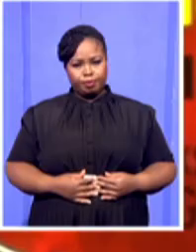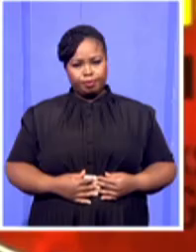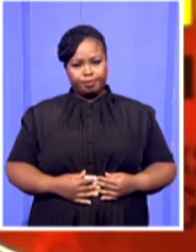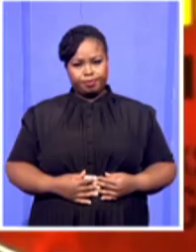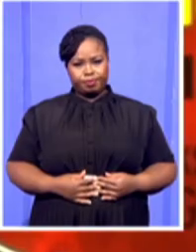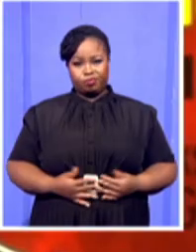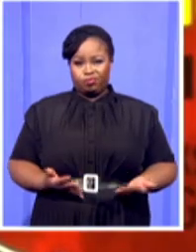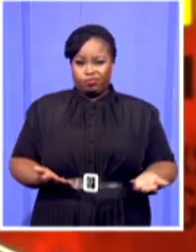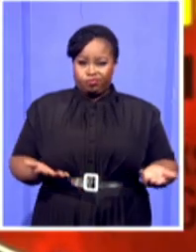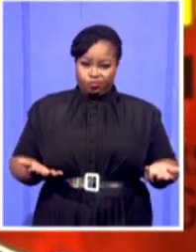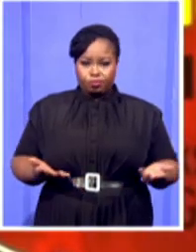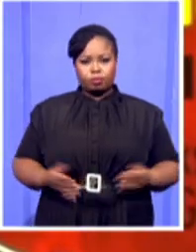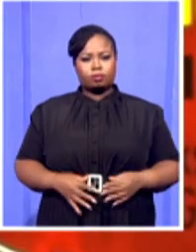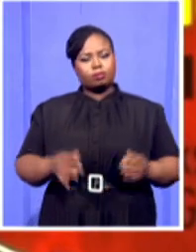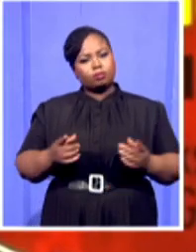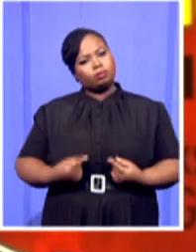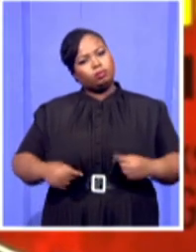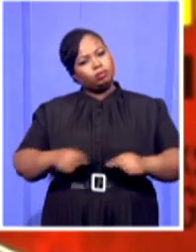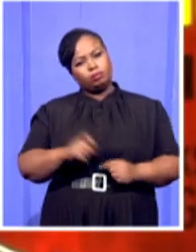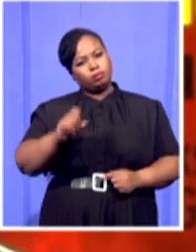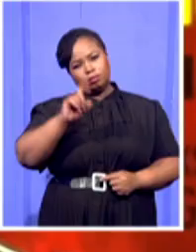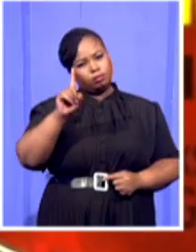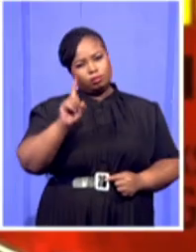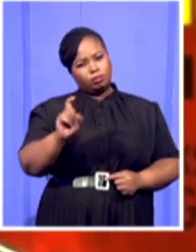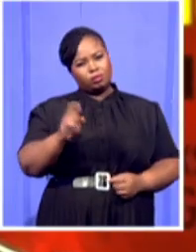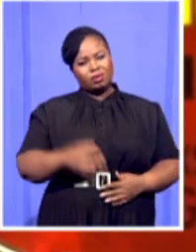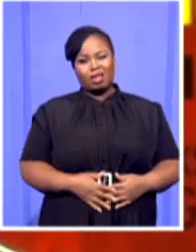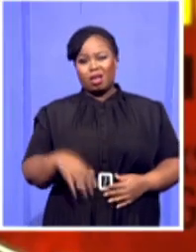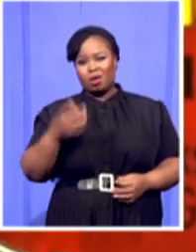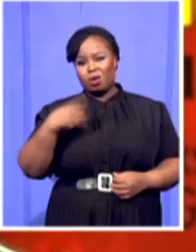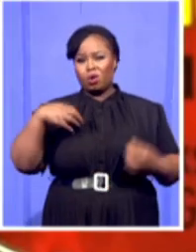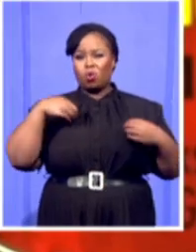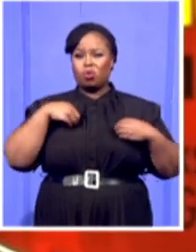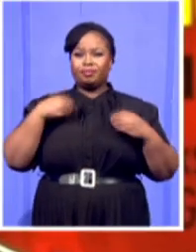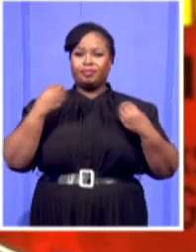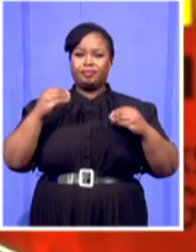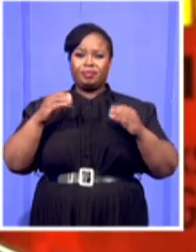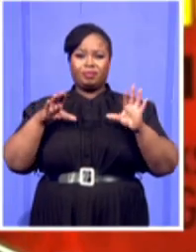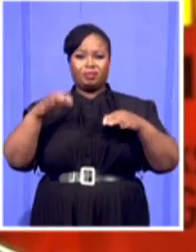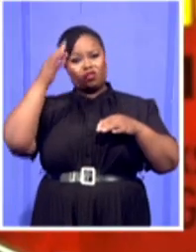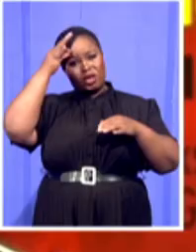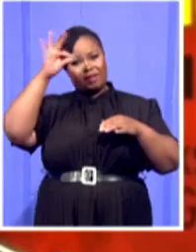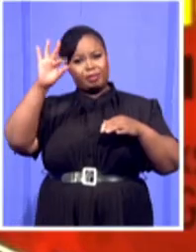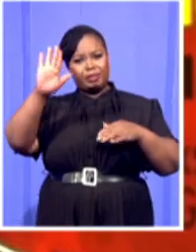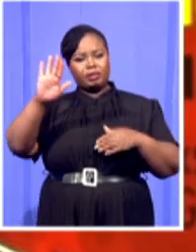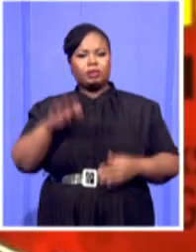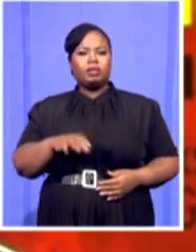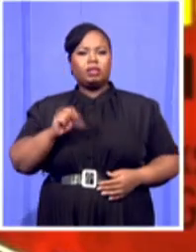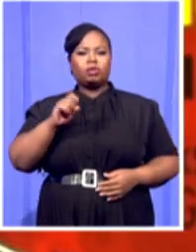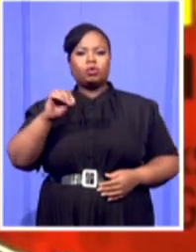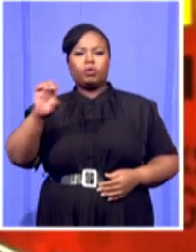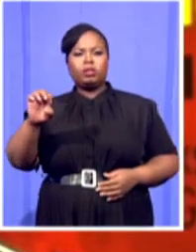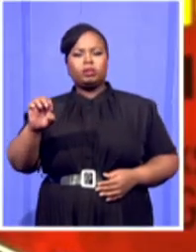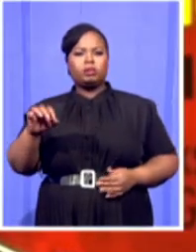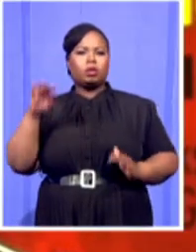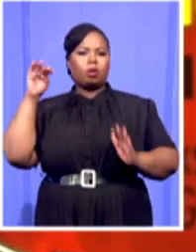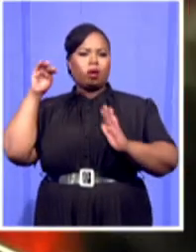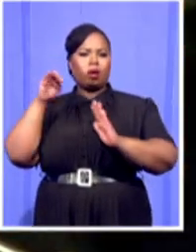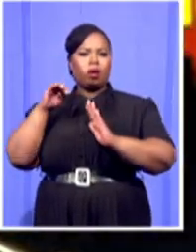So we are asking, comrades, when our state-owned entities are dying as we meet,